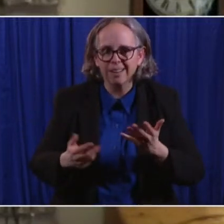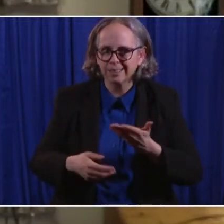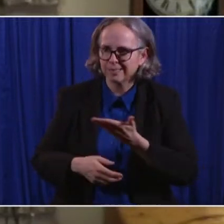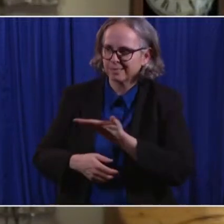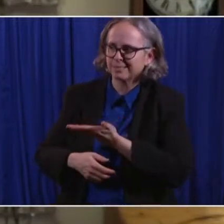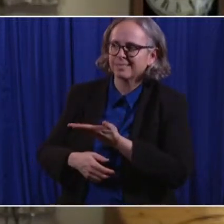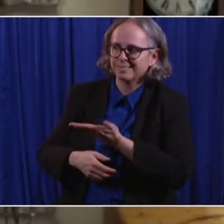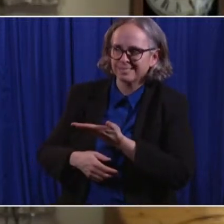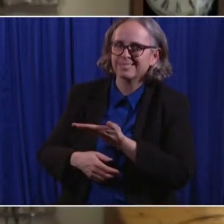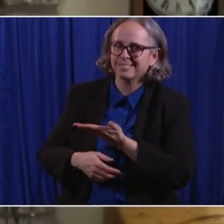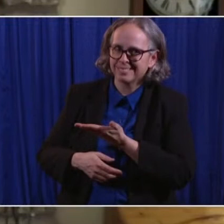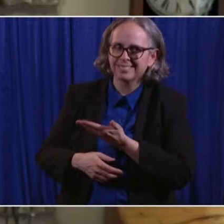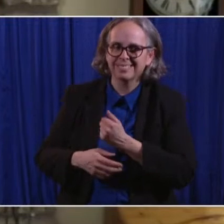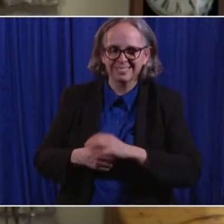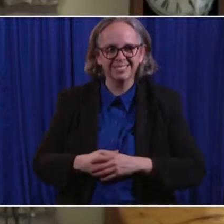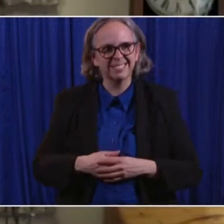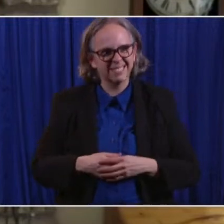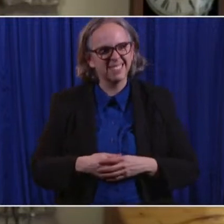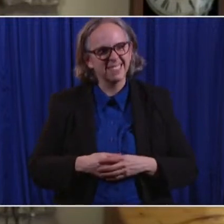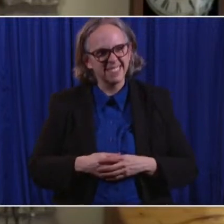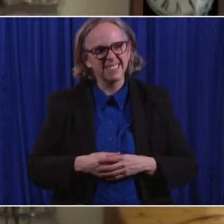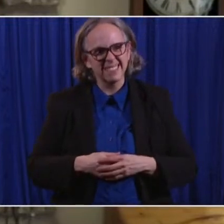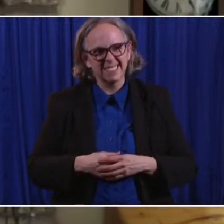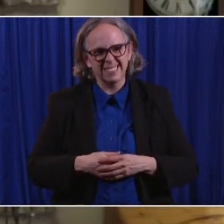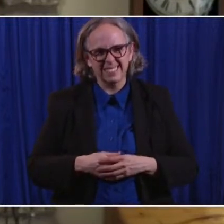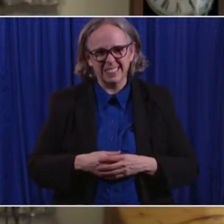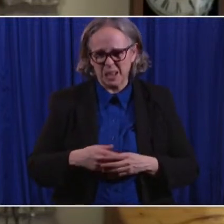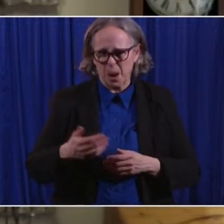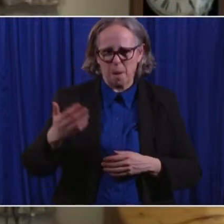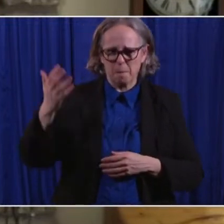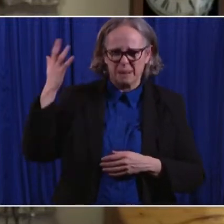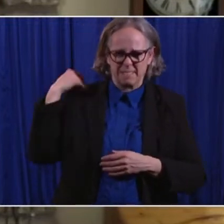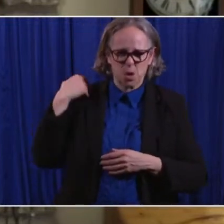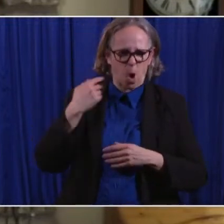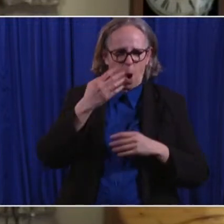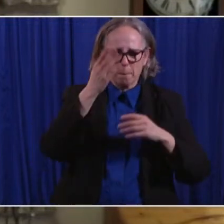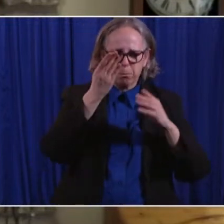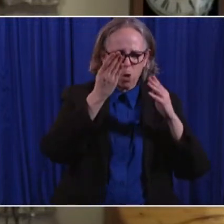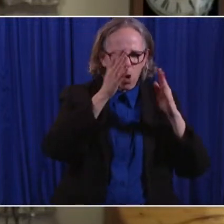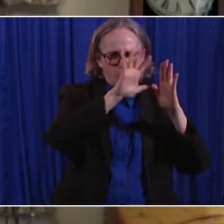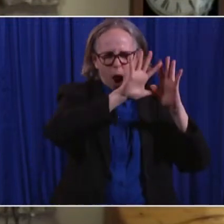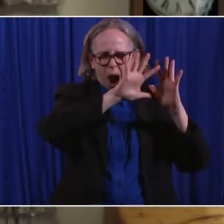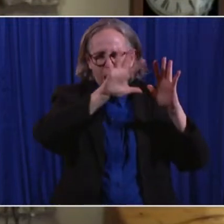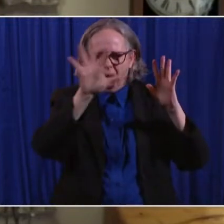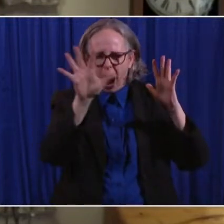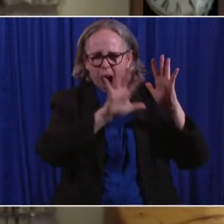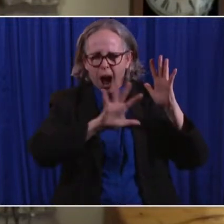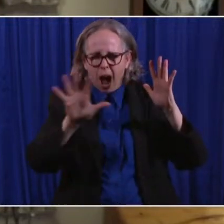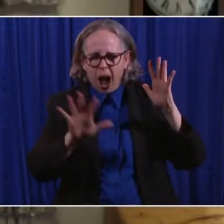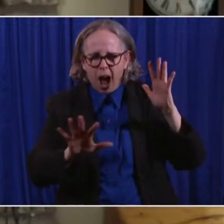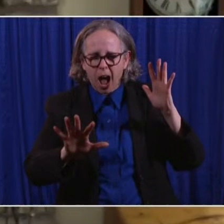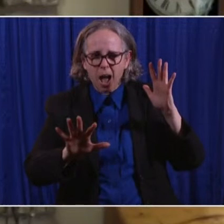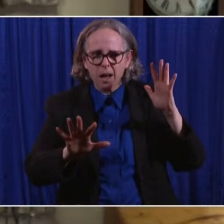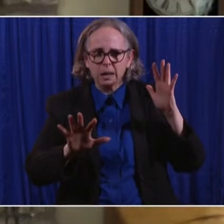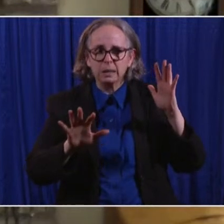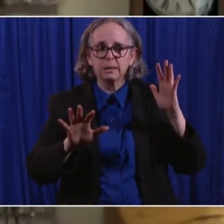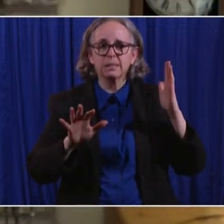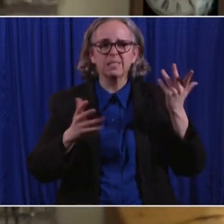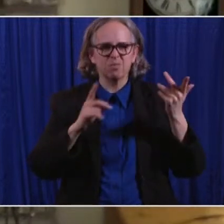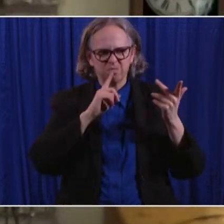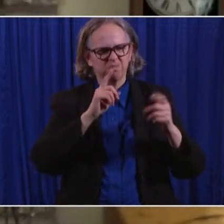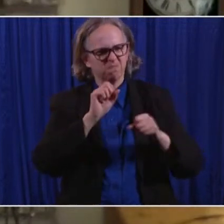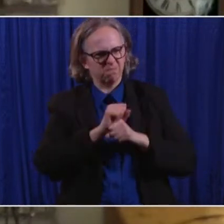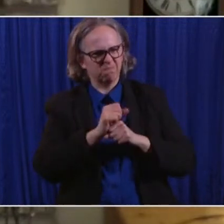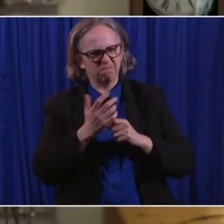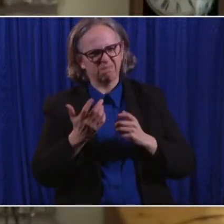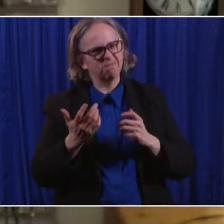And again, it is try to level things out between counties based on population. It measures the amount of COVID for